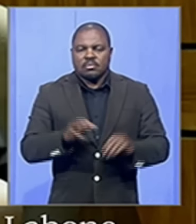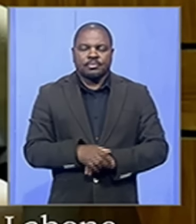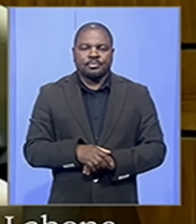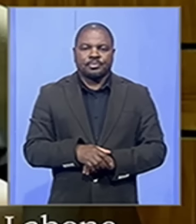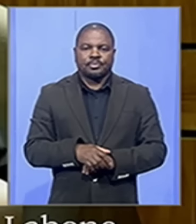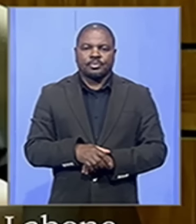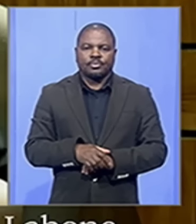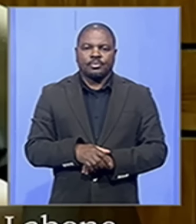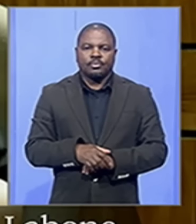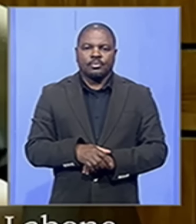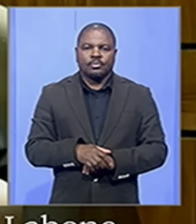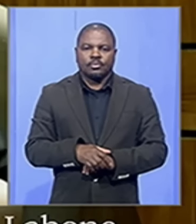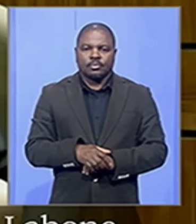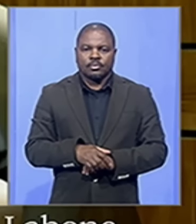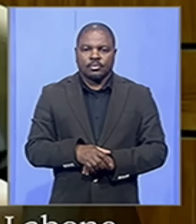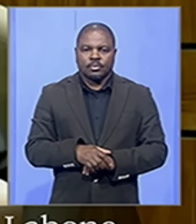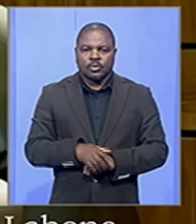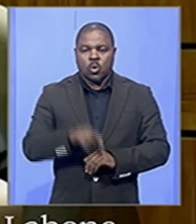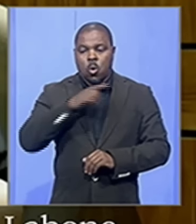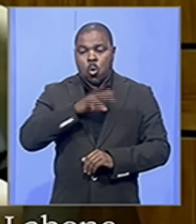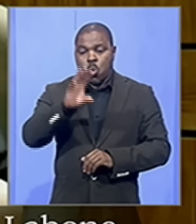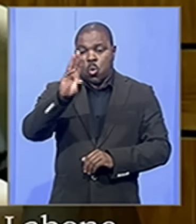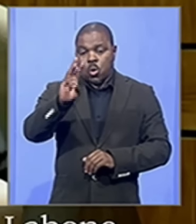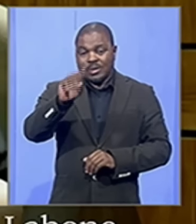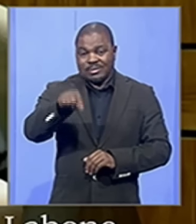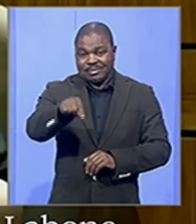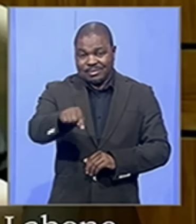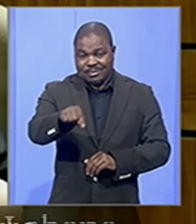right, 11:30 on Thursday,